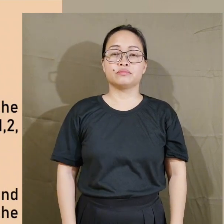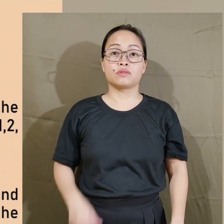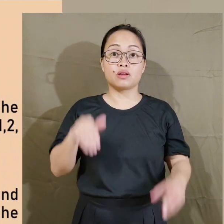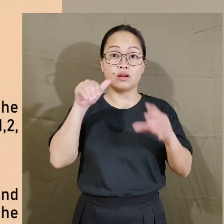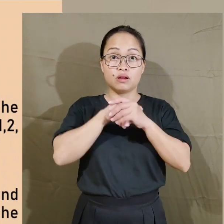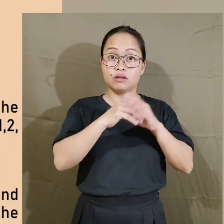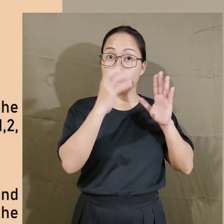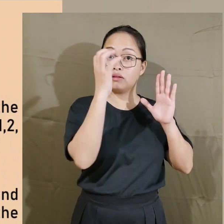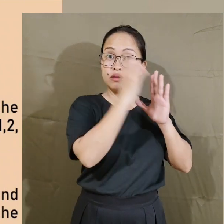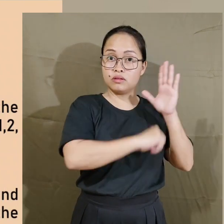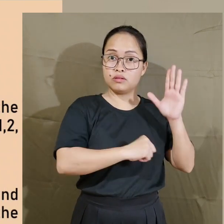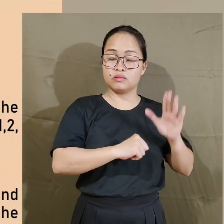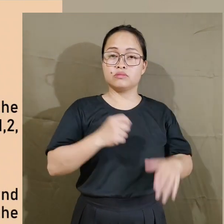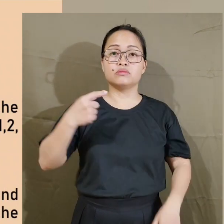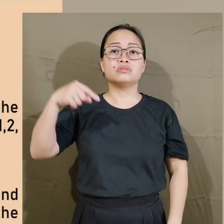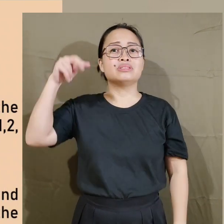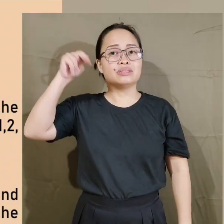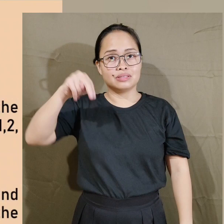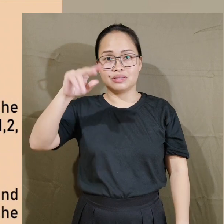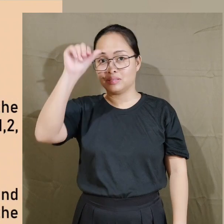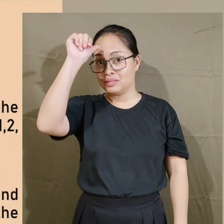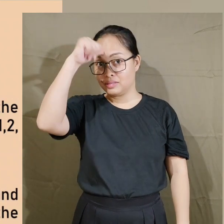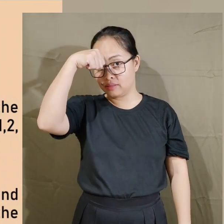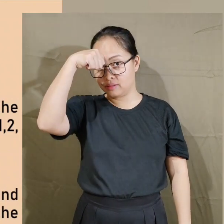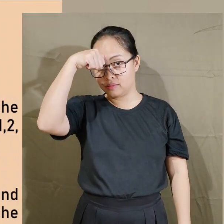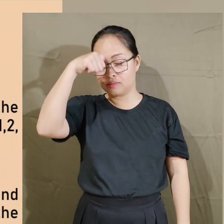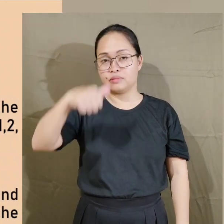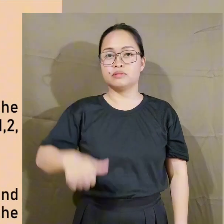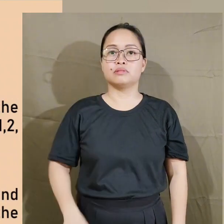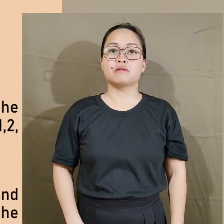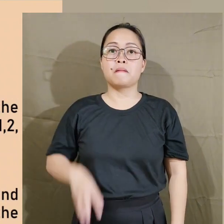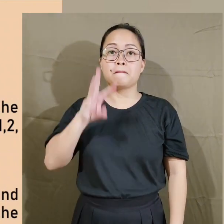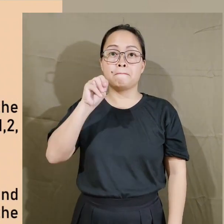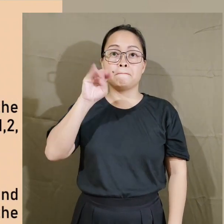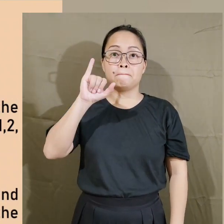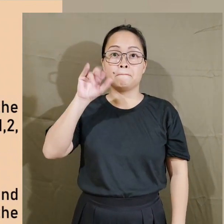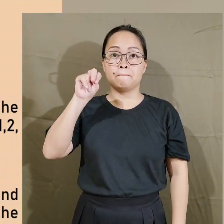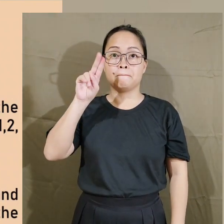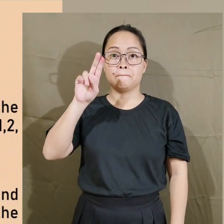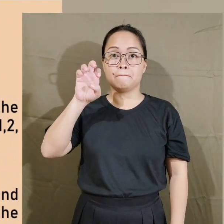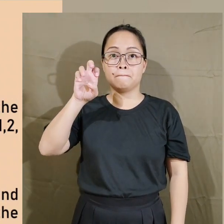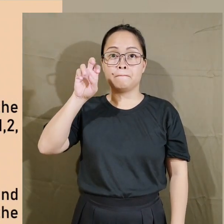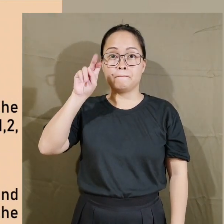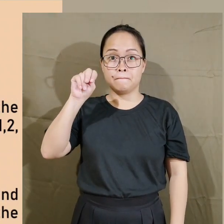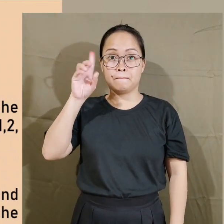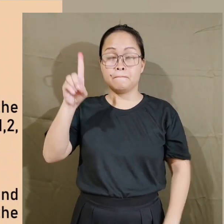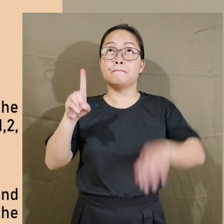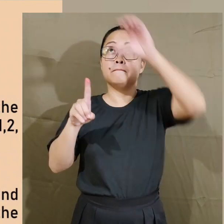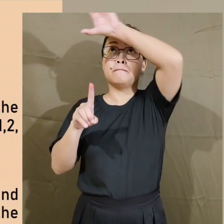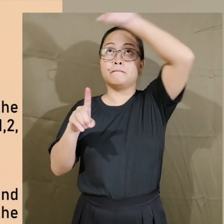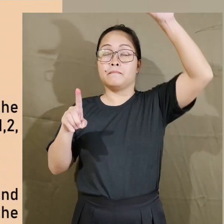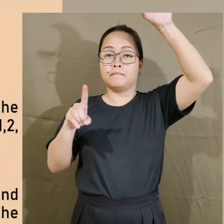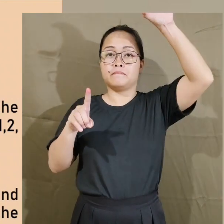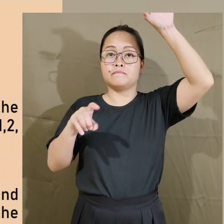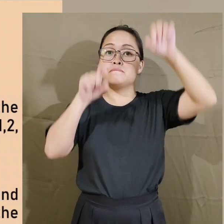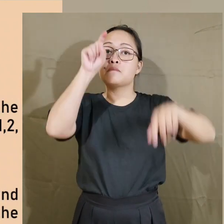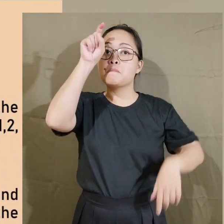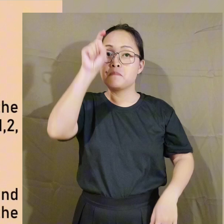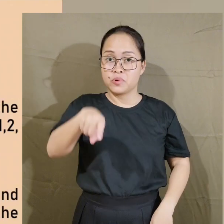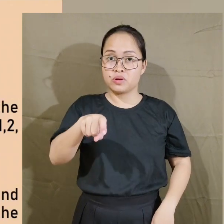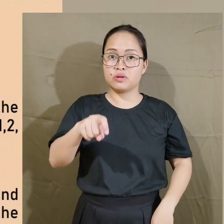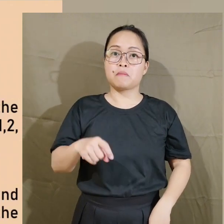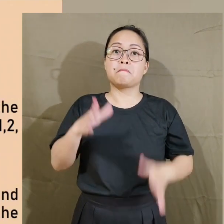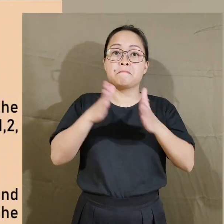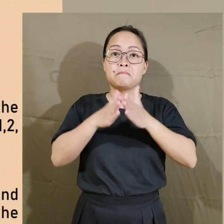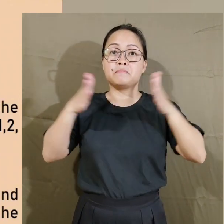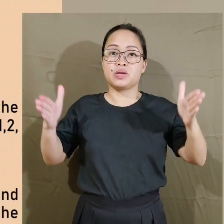In subtraction, we need to remember that the minuend as a whole should be larger